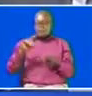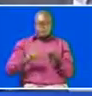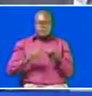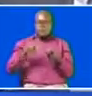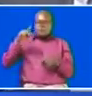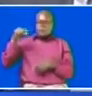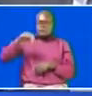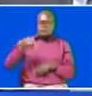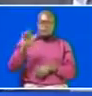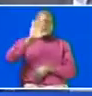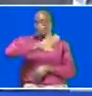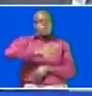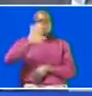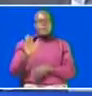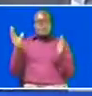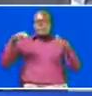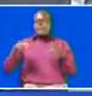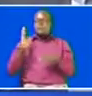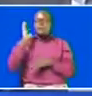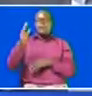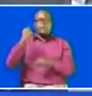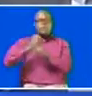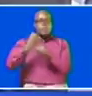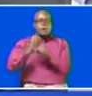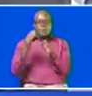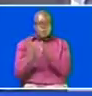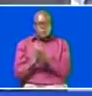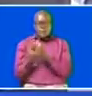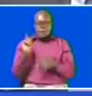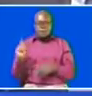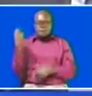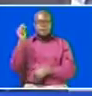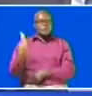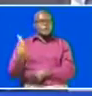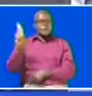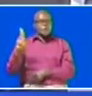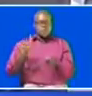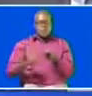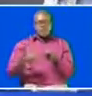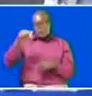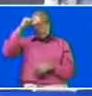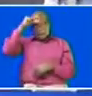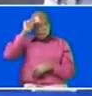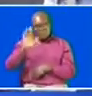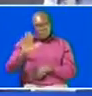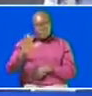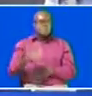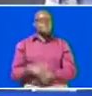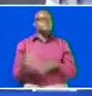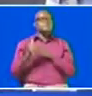Democratic Movement Kenya to directly work with President Uhuru Kenyatta and his government. Kama